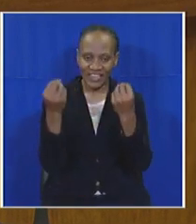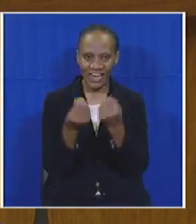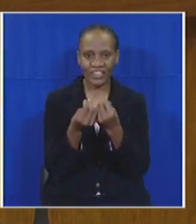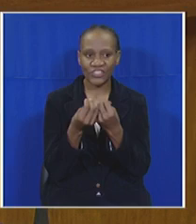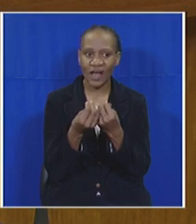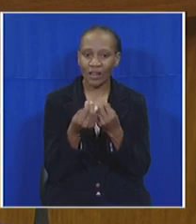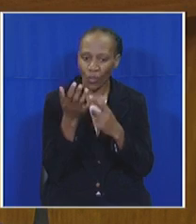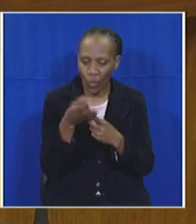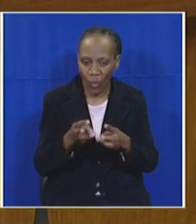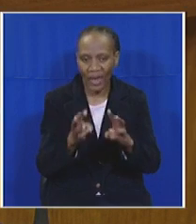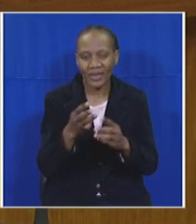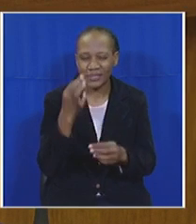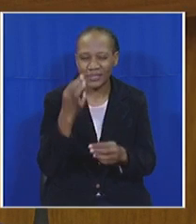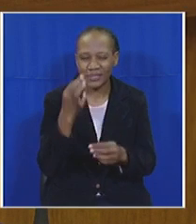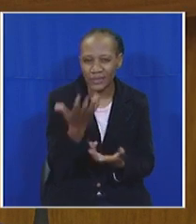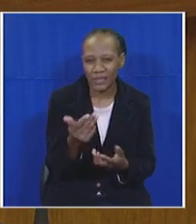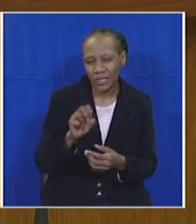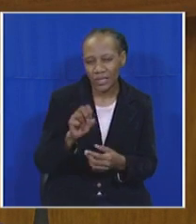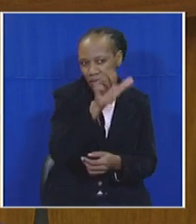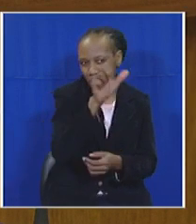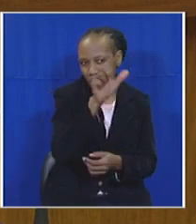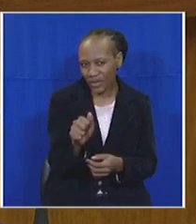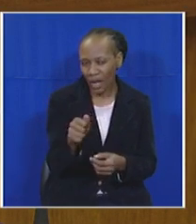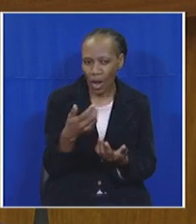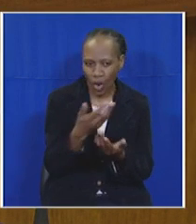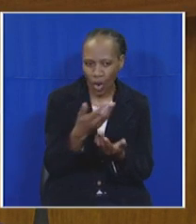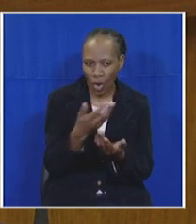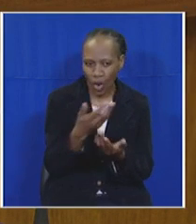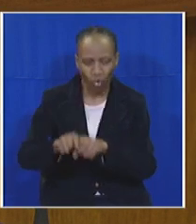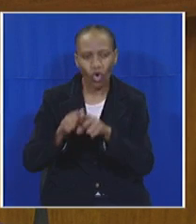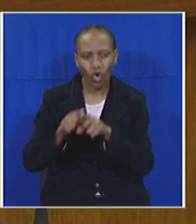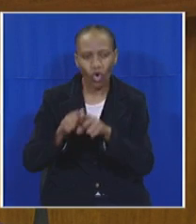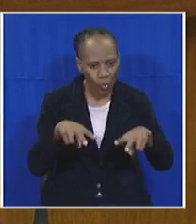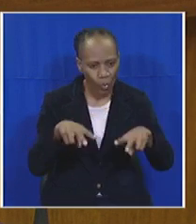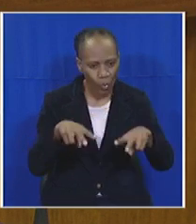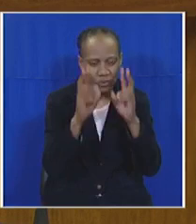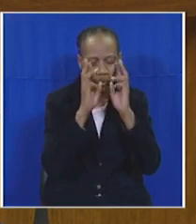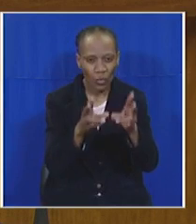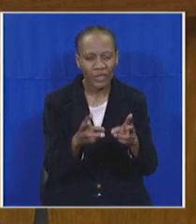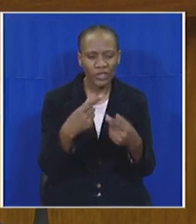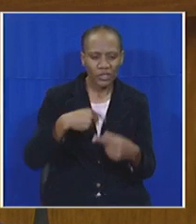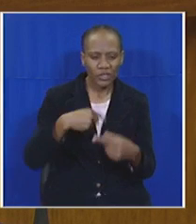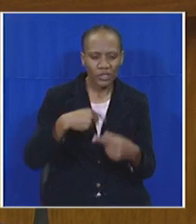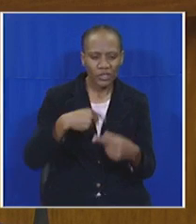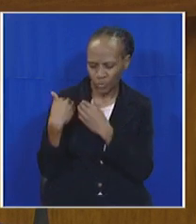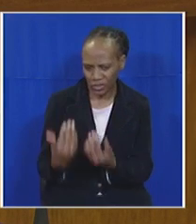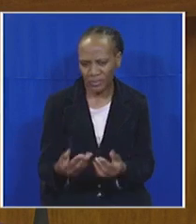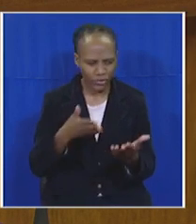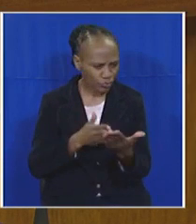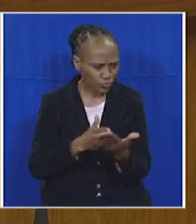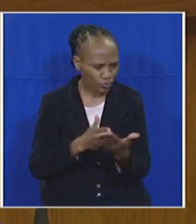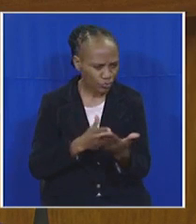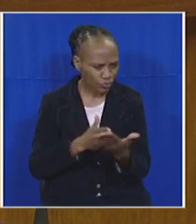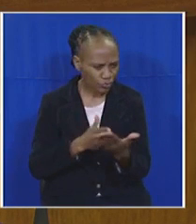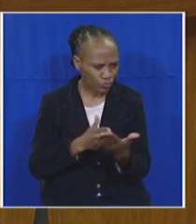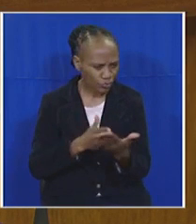that defines South Africa's common values and identifies our rights and responsibilities as people